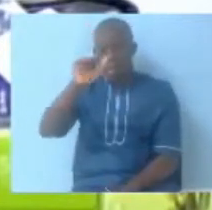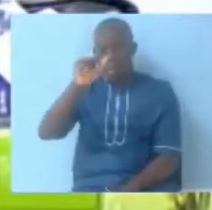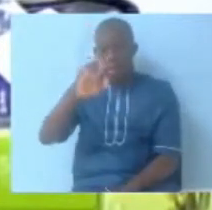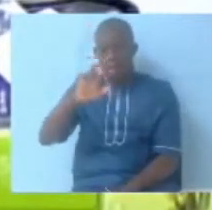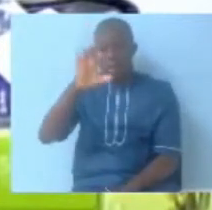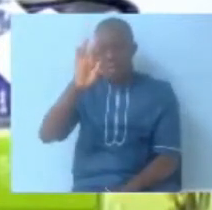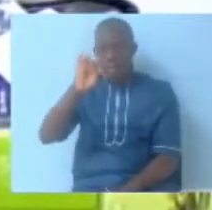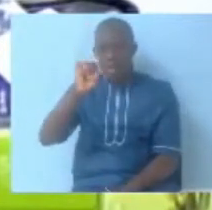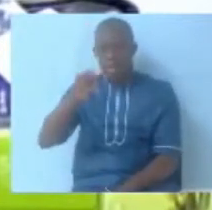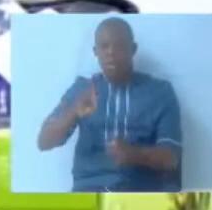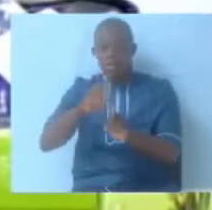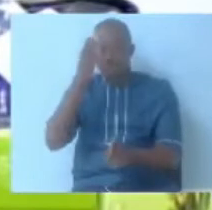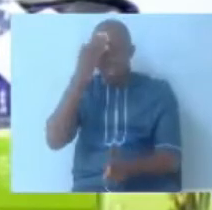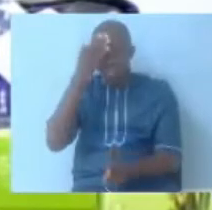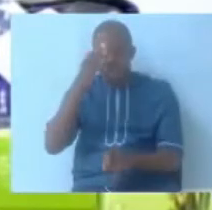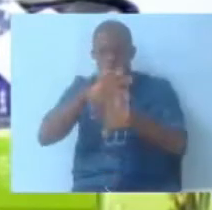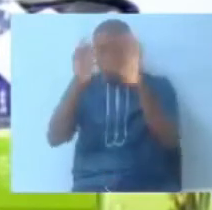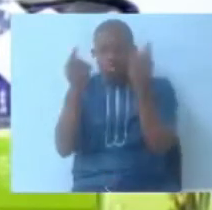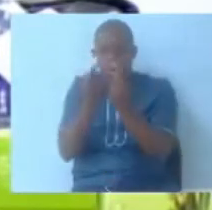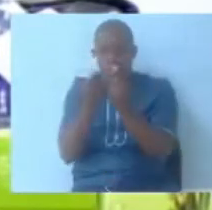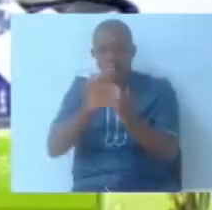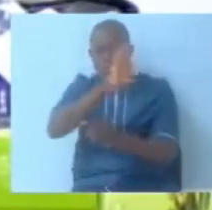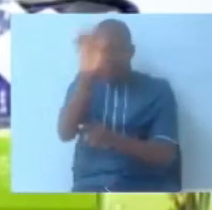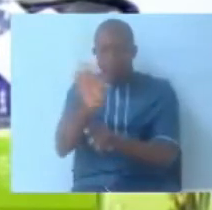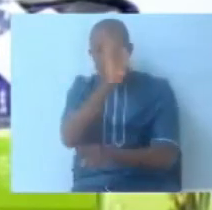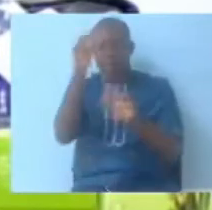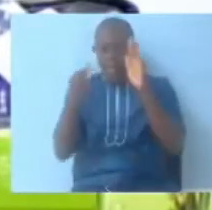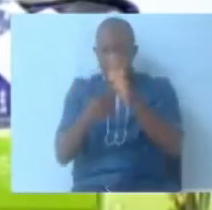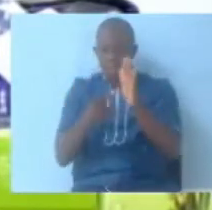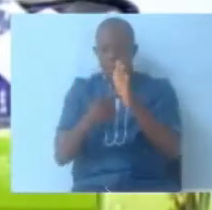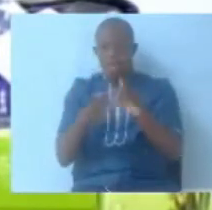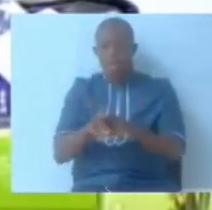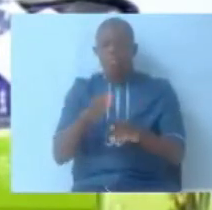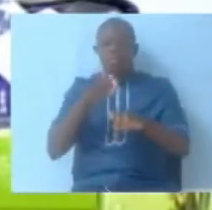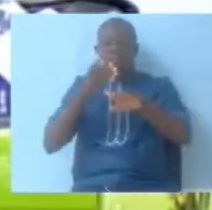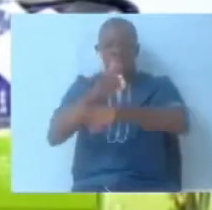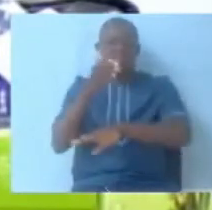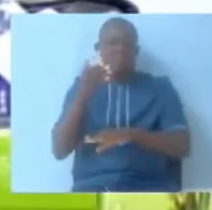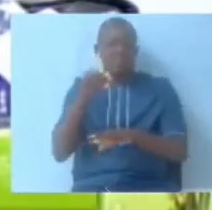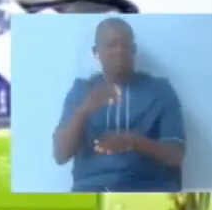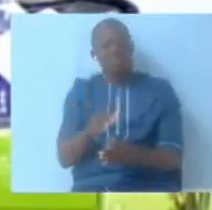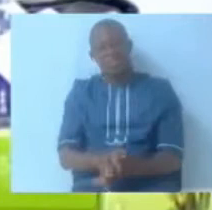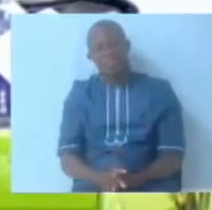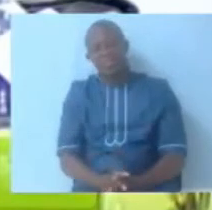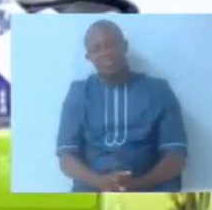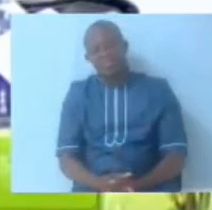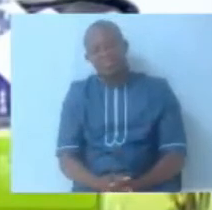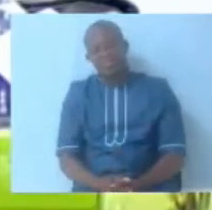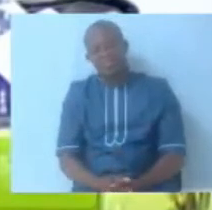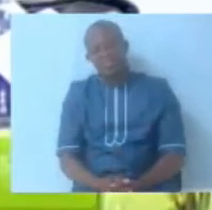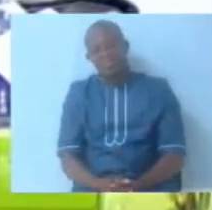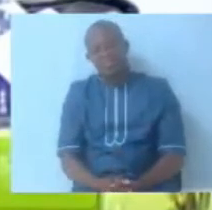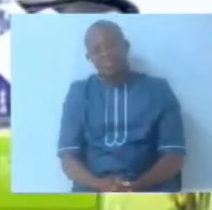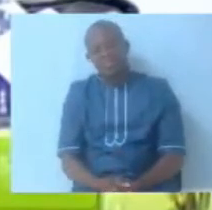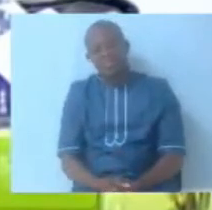court, it was almost late. What when Mr. Jobate binajela kuhe kukuma bale pareta kila kiti bundala, but what mu